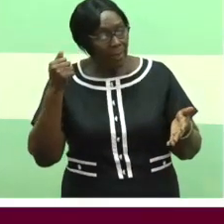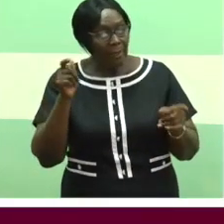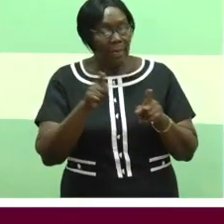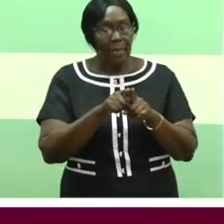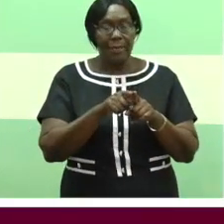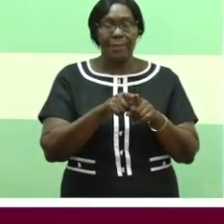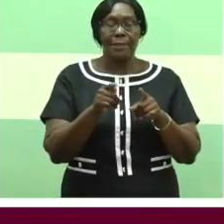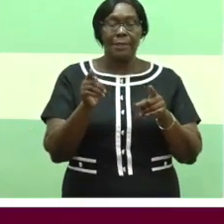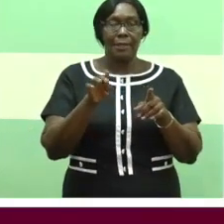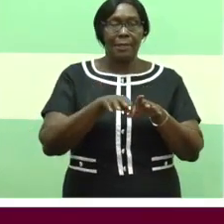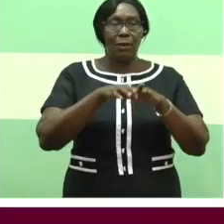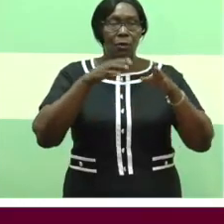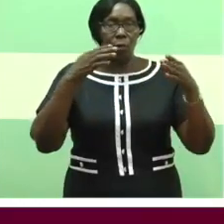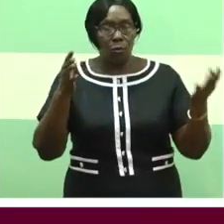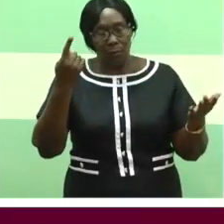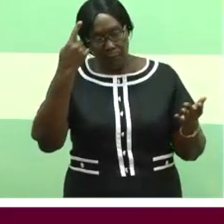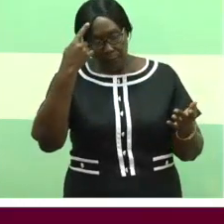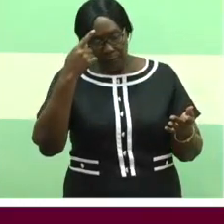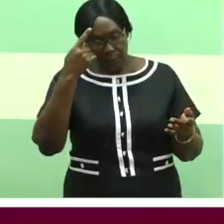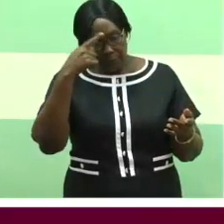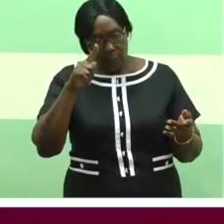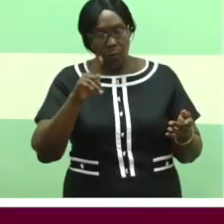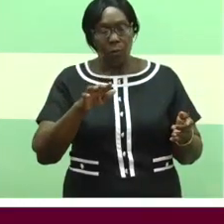day unfolds for the child.